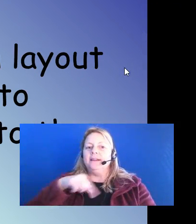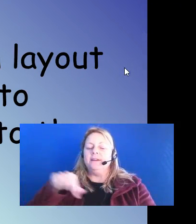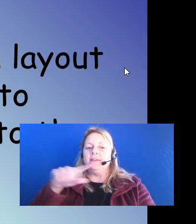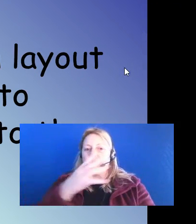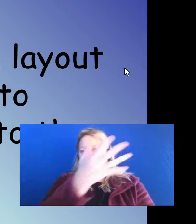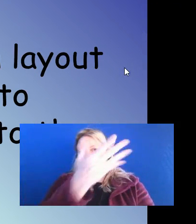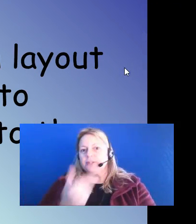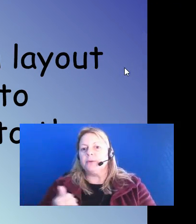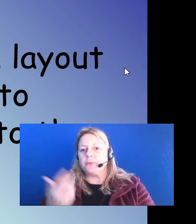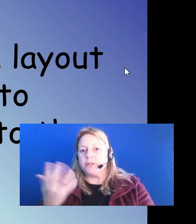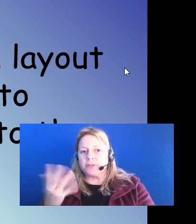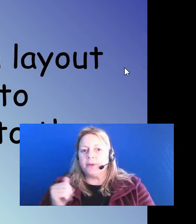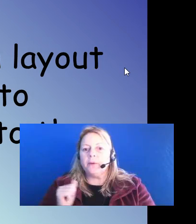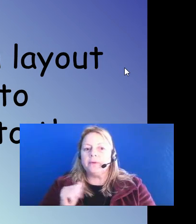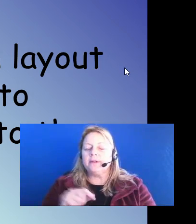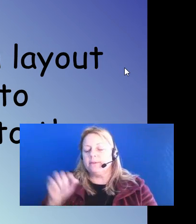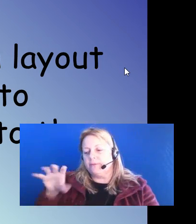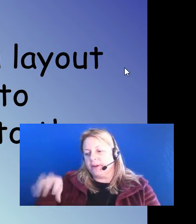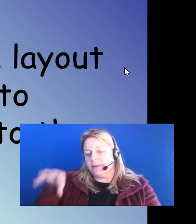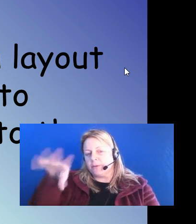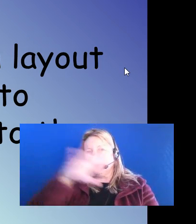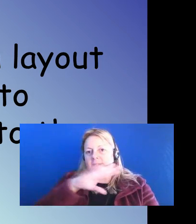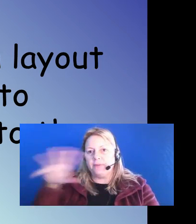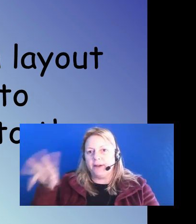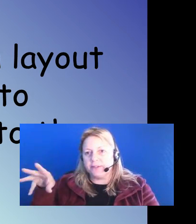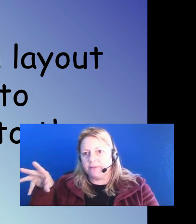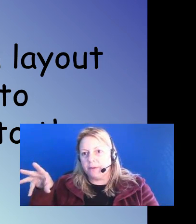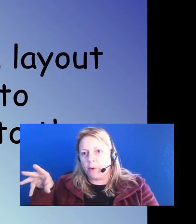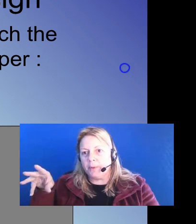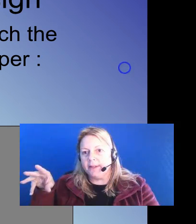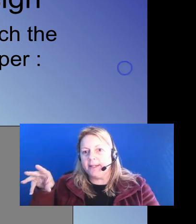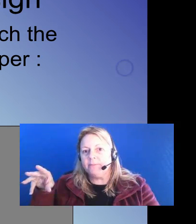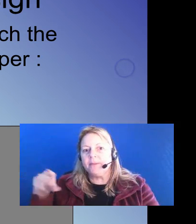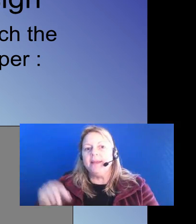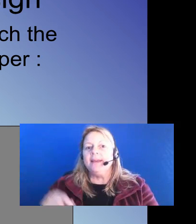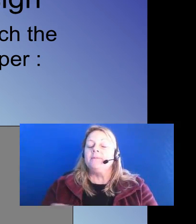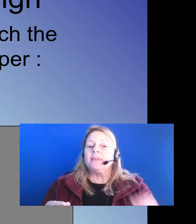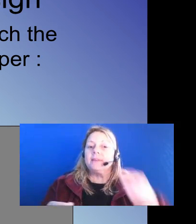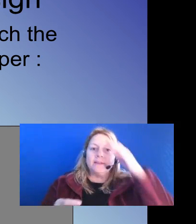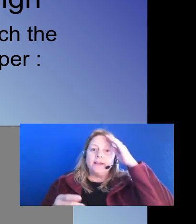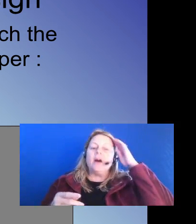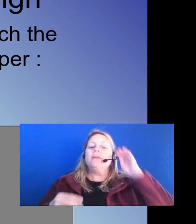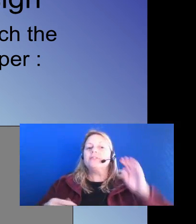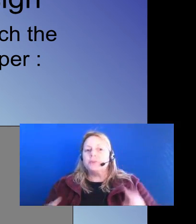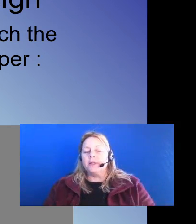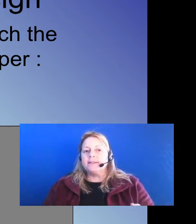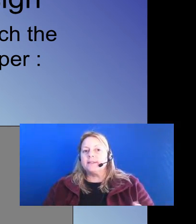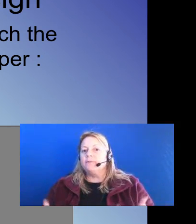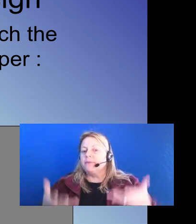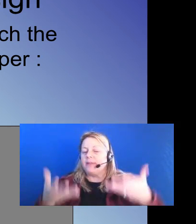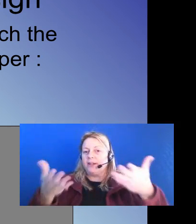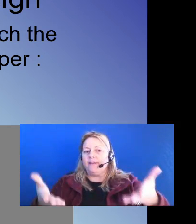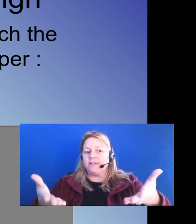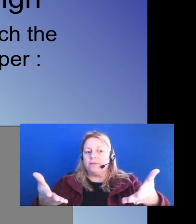And then they would use the notes we just went over, figure out those classifiers that fit appropriately. Then other